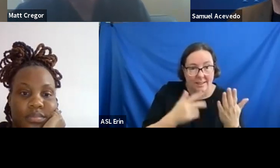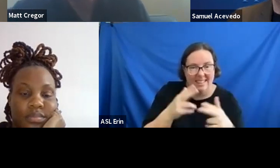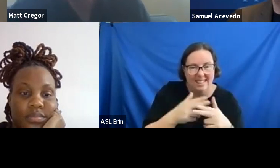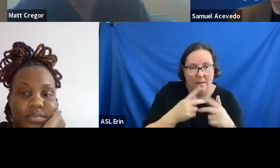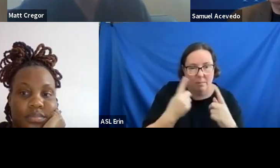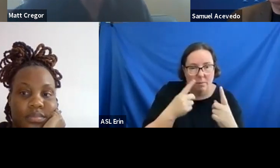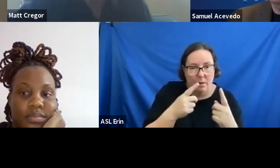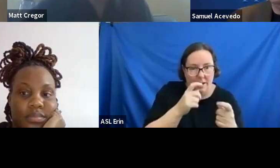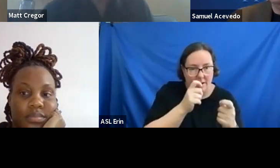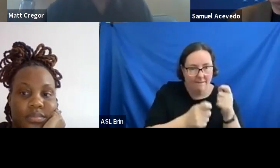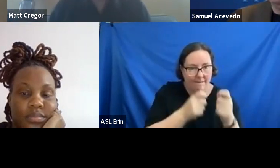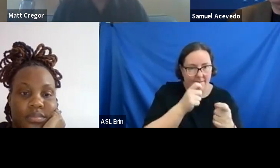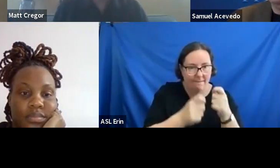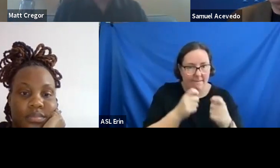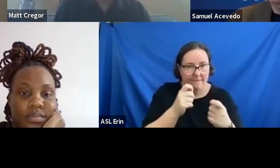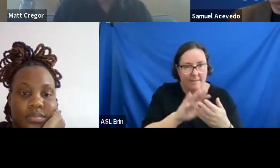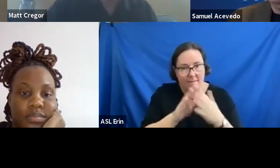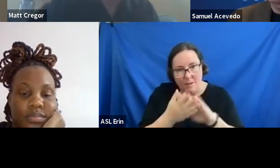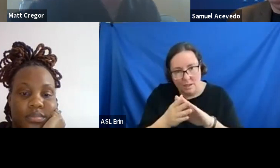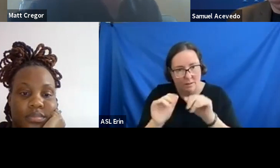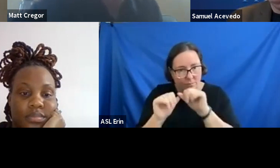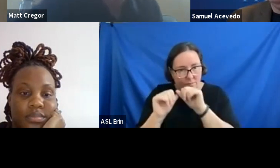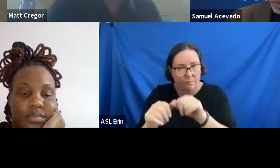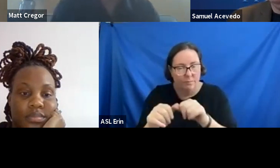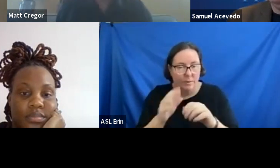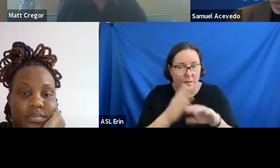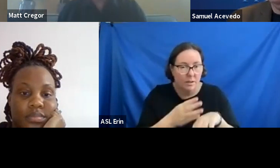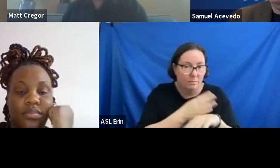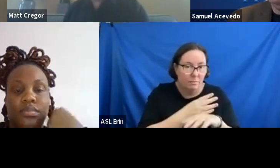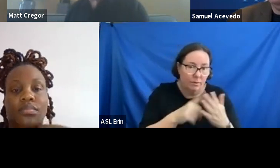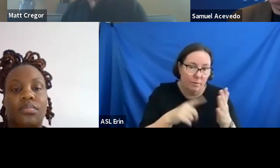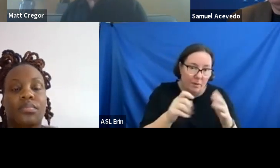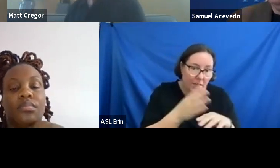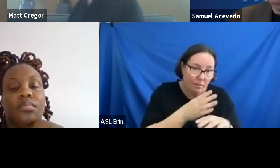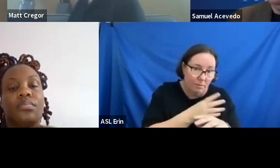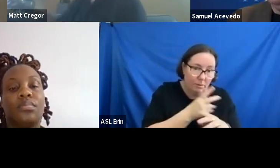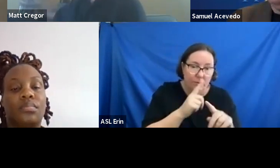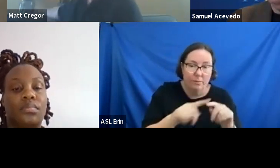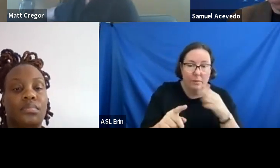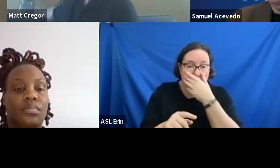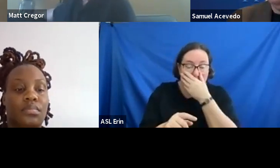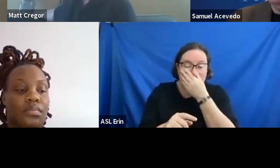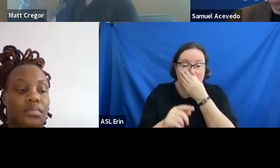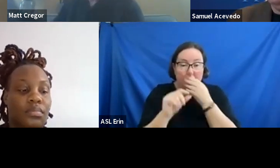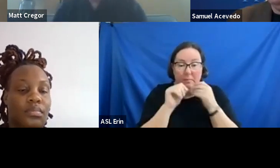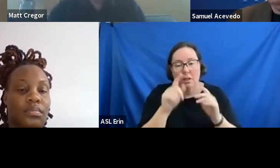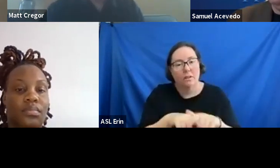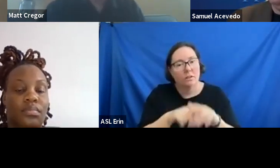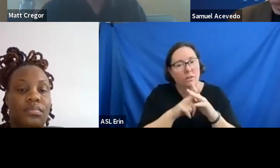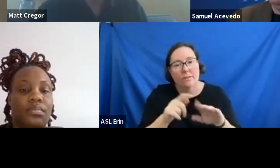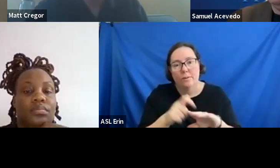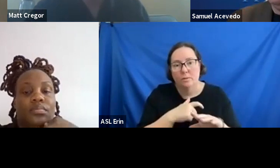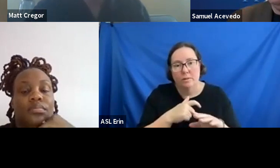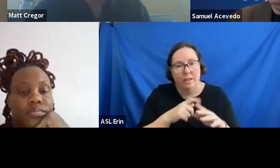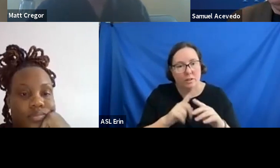to look at how we can make improvements where improvements need to be made, so that we're not reinventing the wheel,